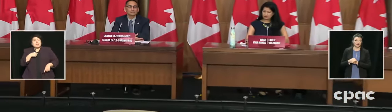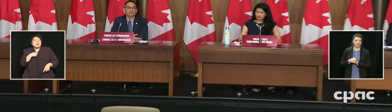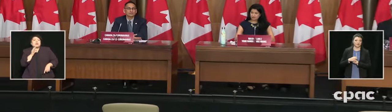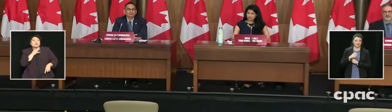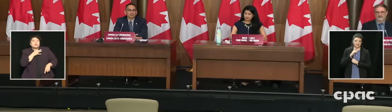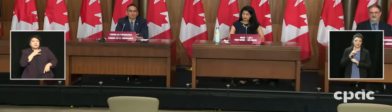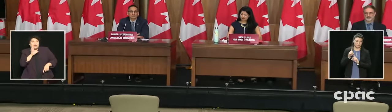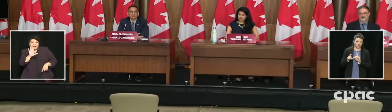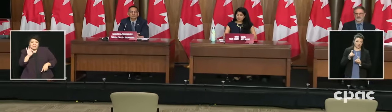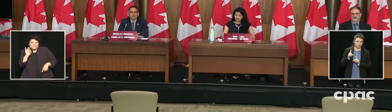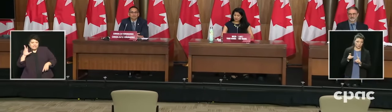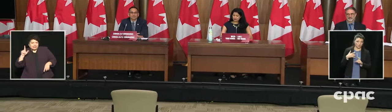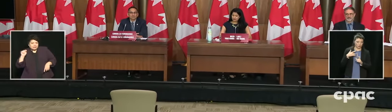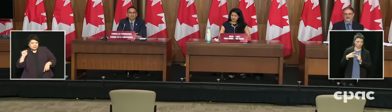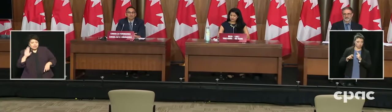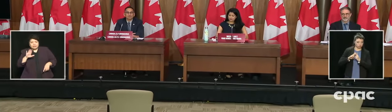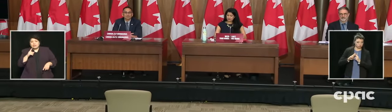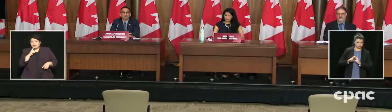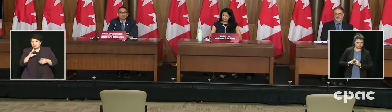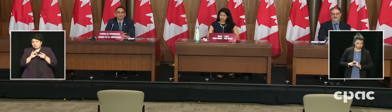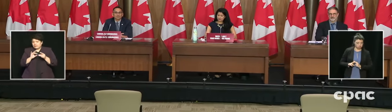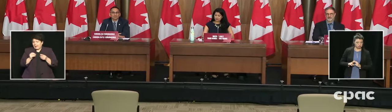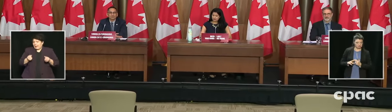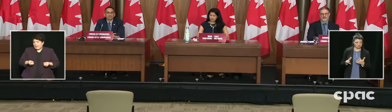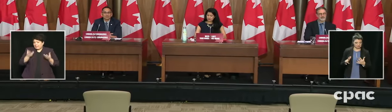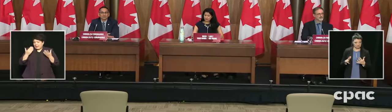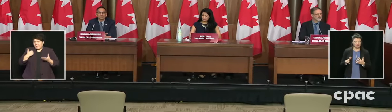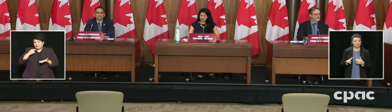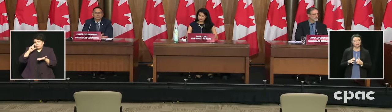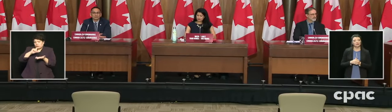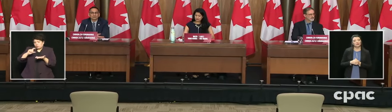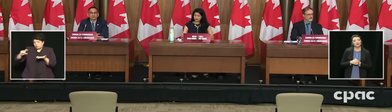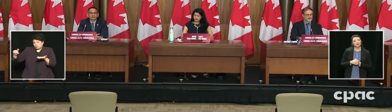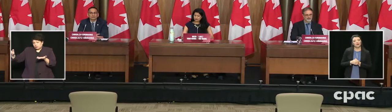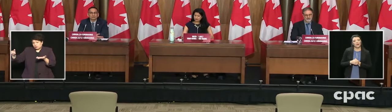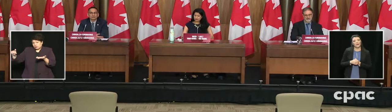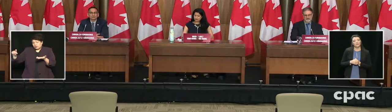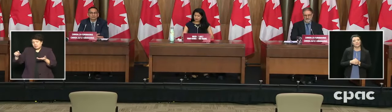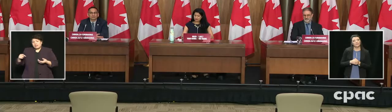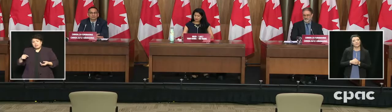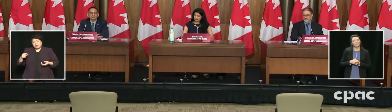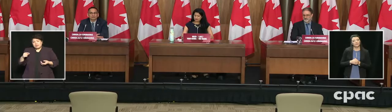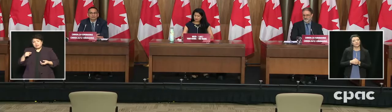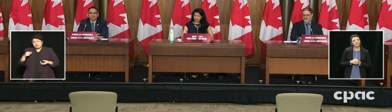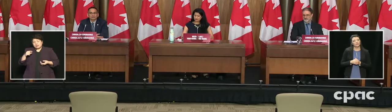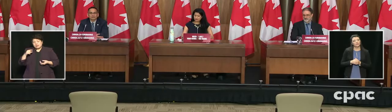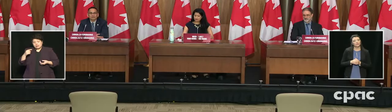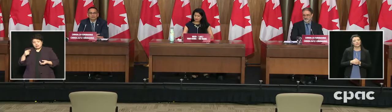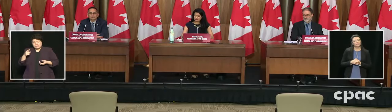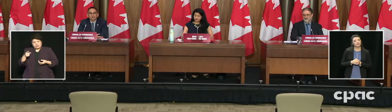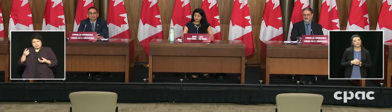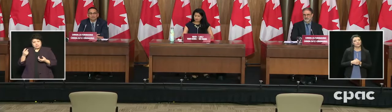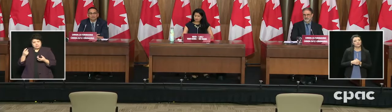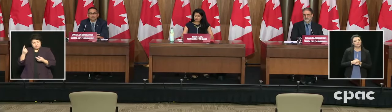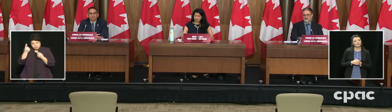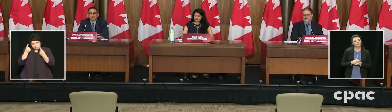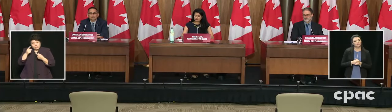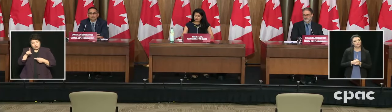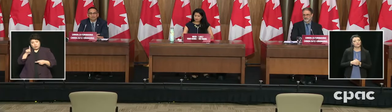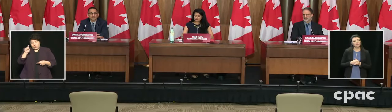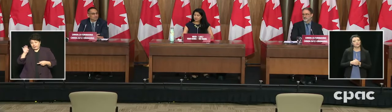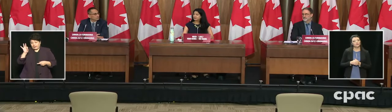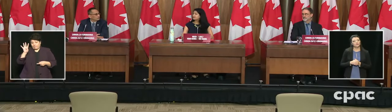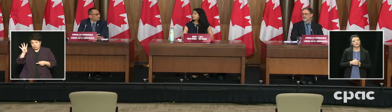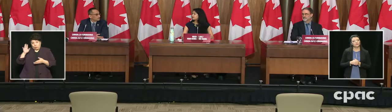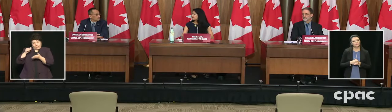that a lot of numbers regarding doses that Canada has secured have been kind of thrown quite a bit. So this 194